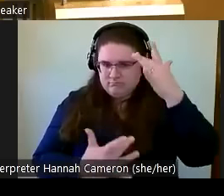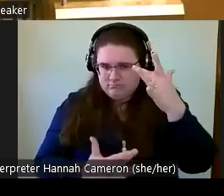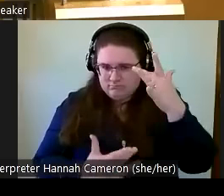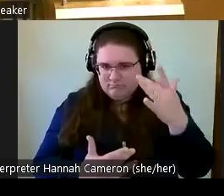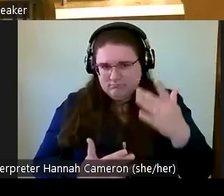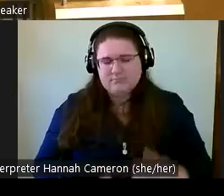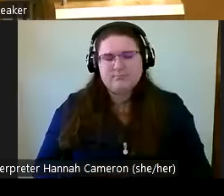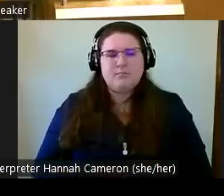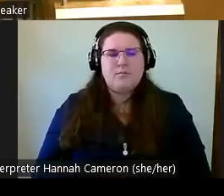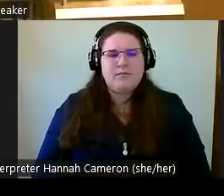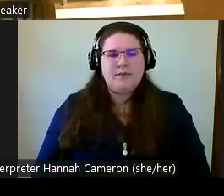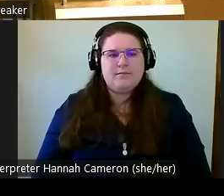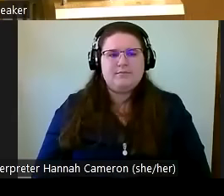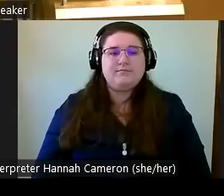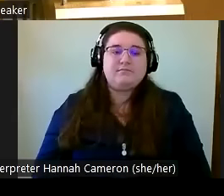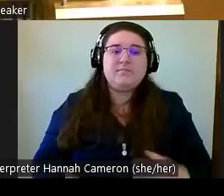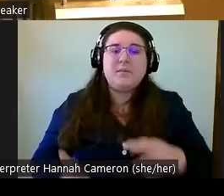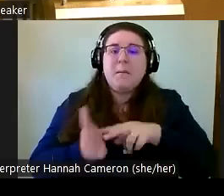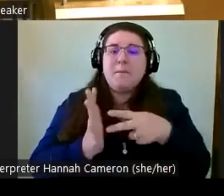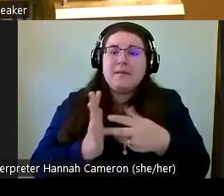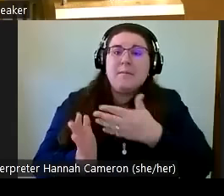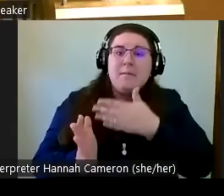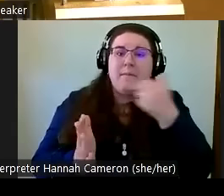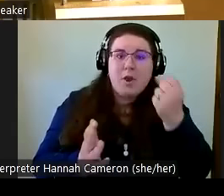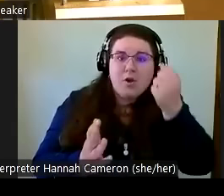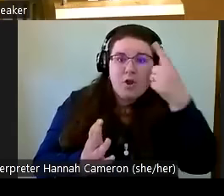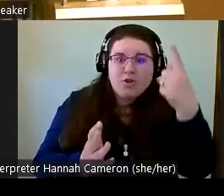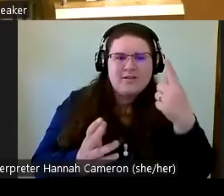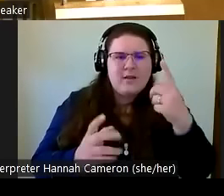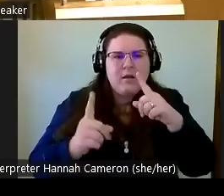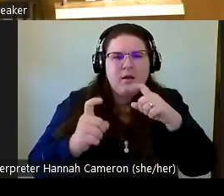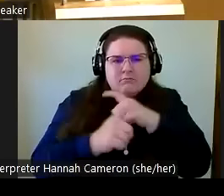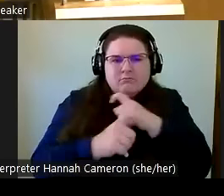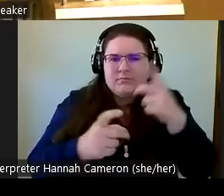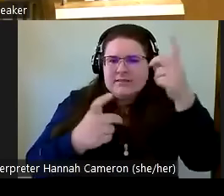of the presence and contributions of multiple pathologies.